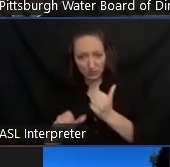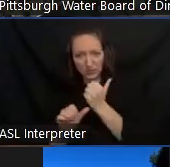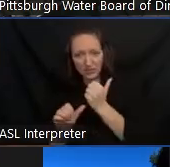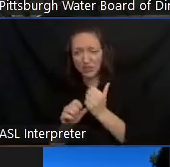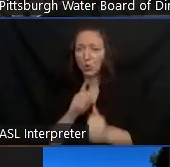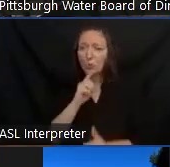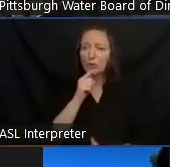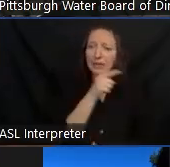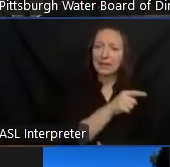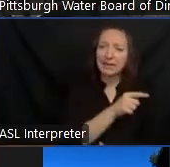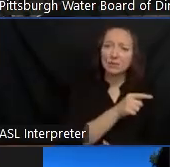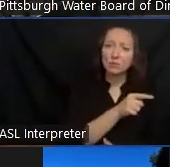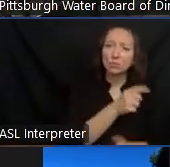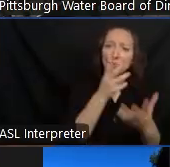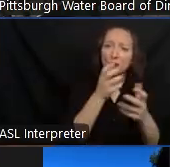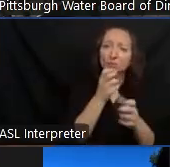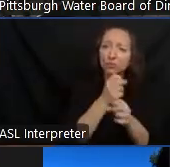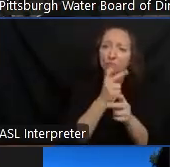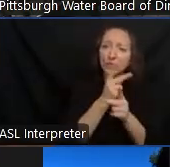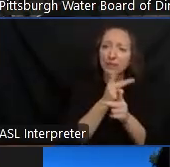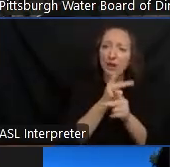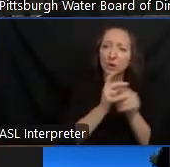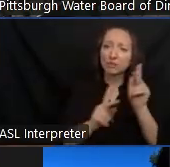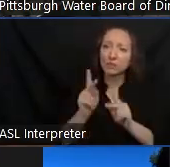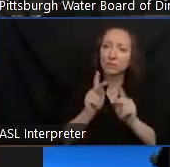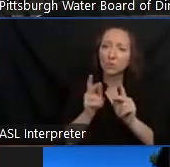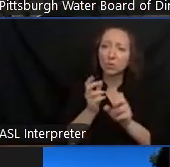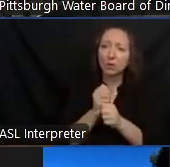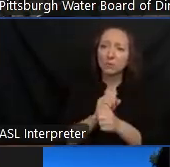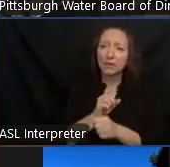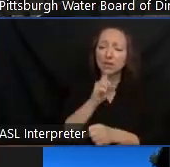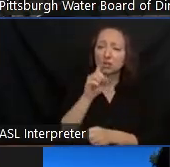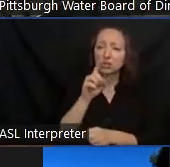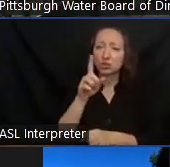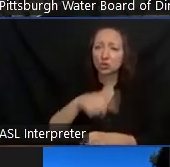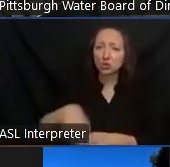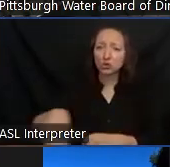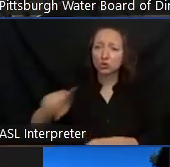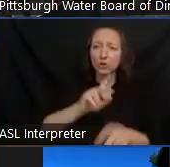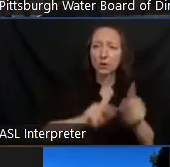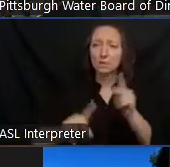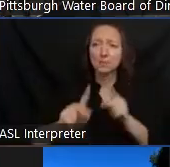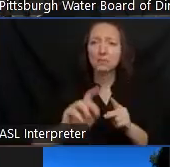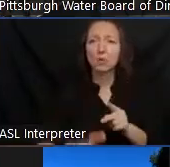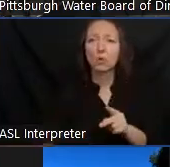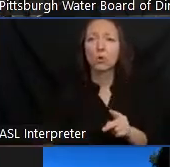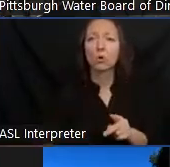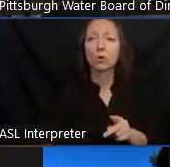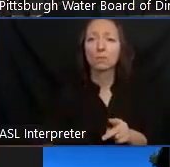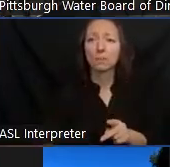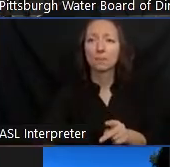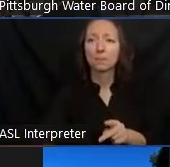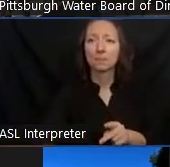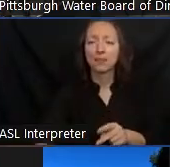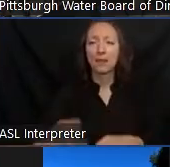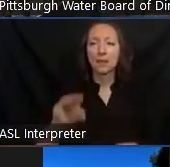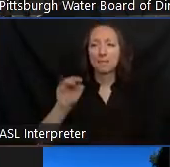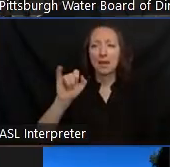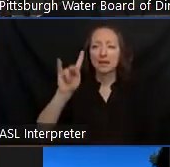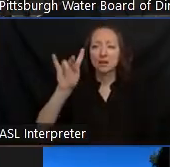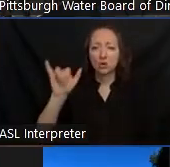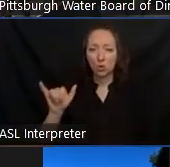right? Ensuring that those who were minority women-owned businesses,